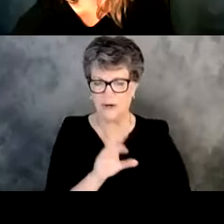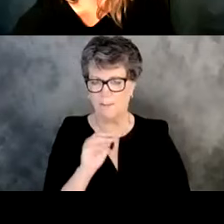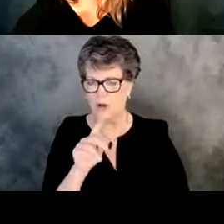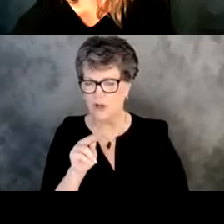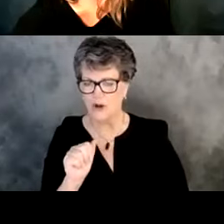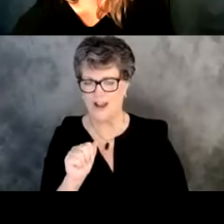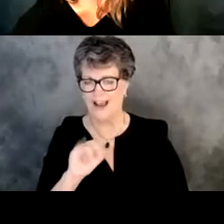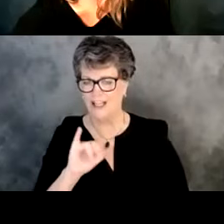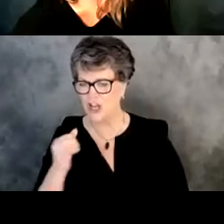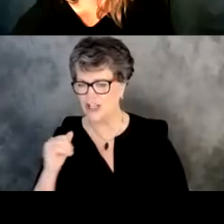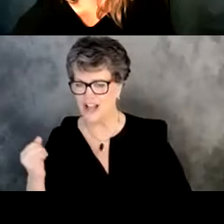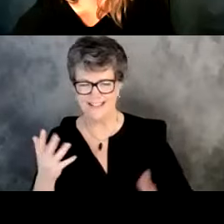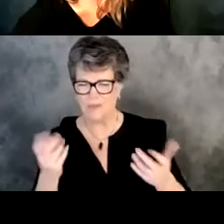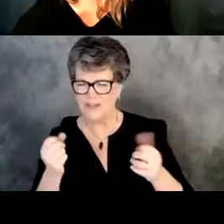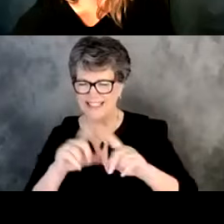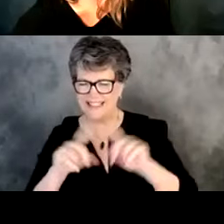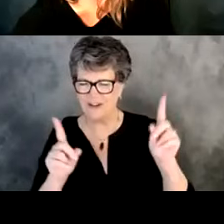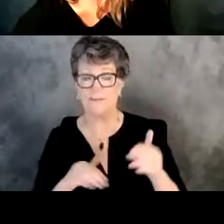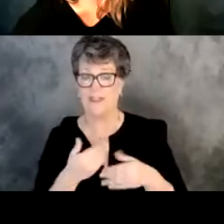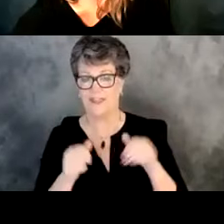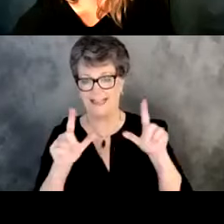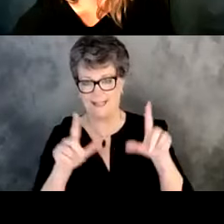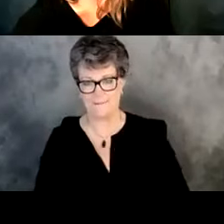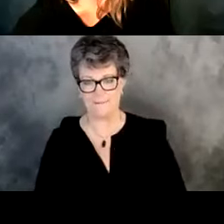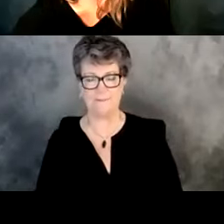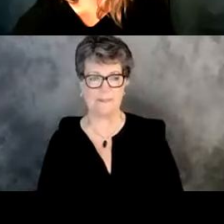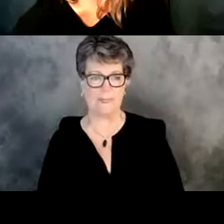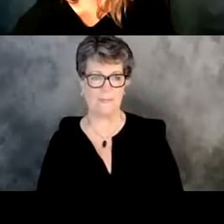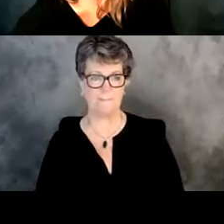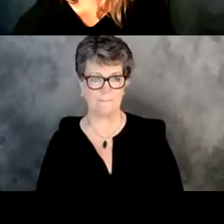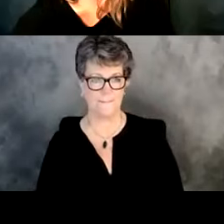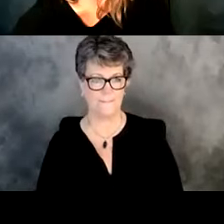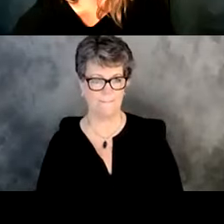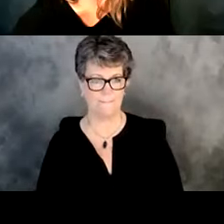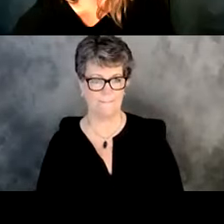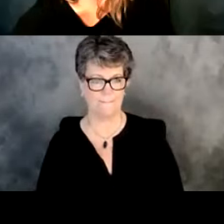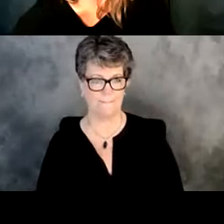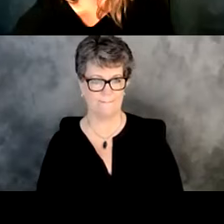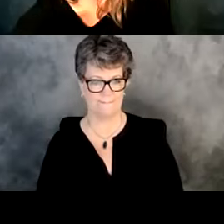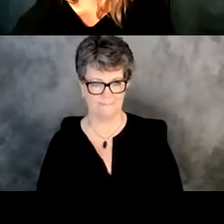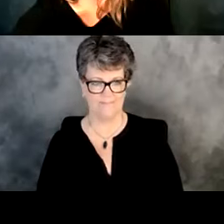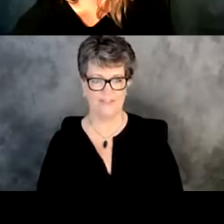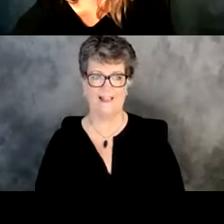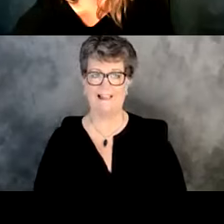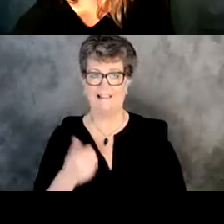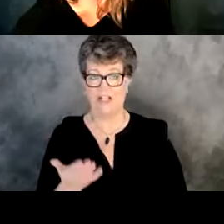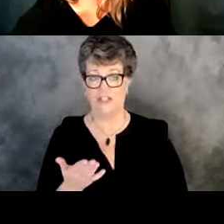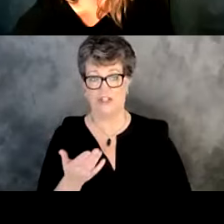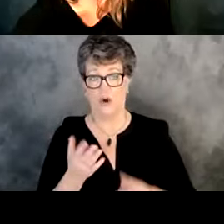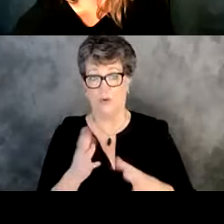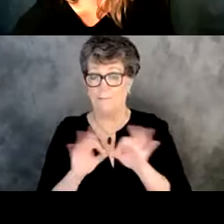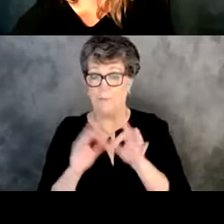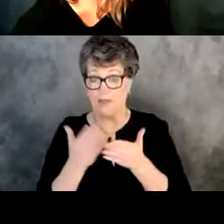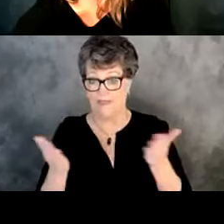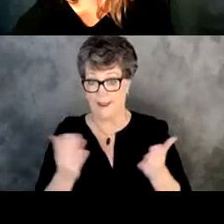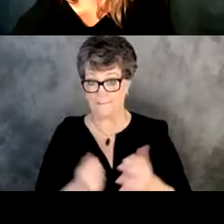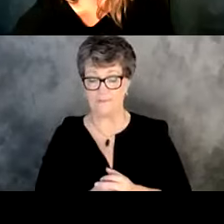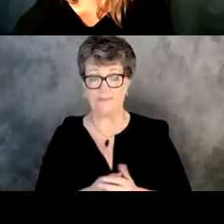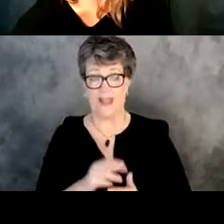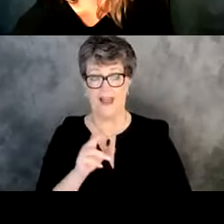So if you go on to that next slide for me. So key things,